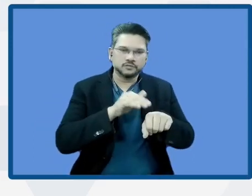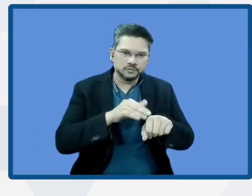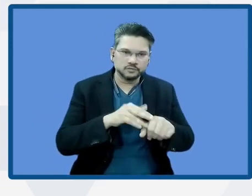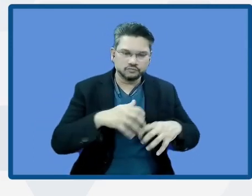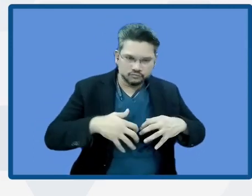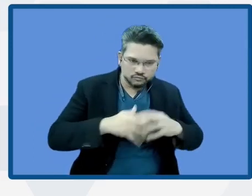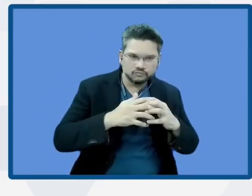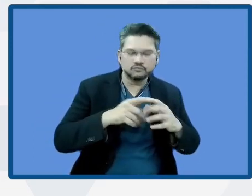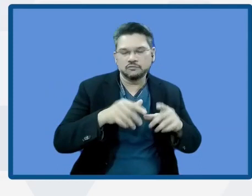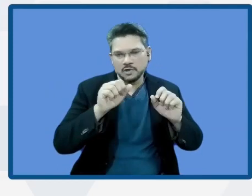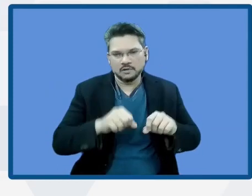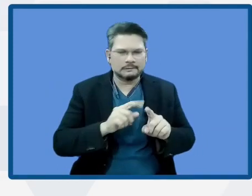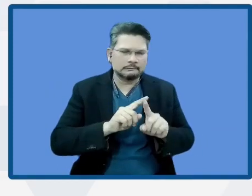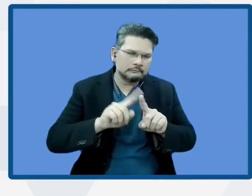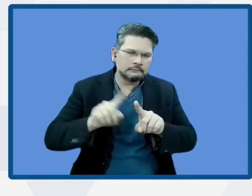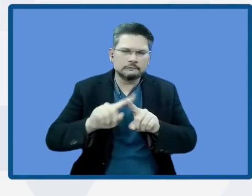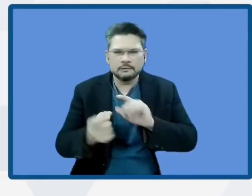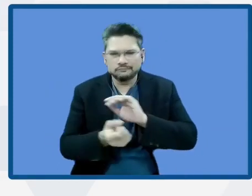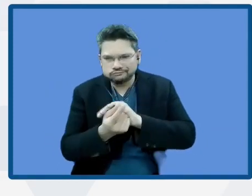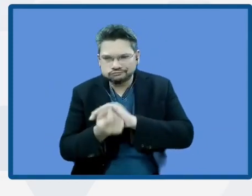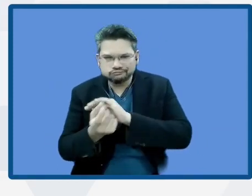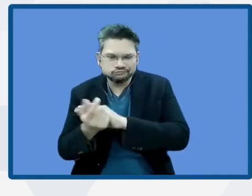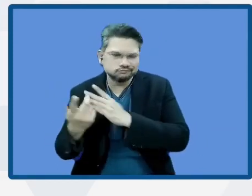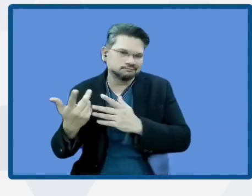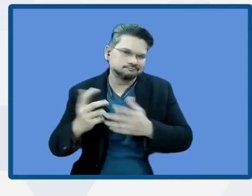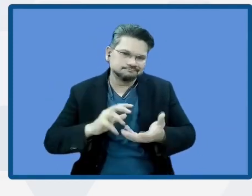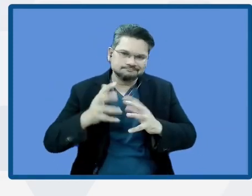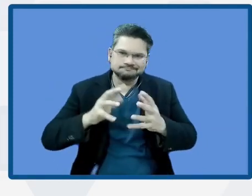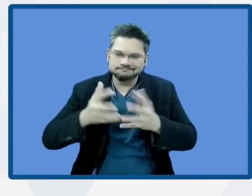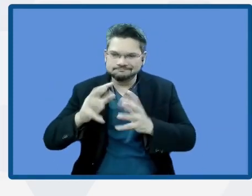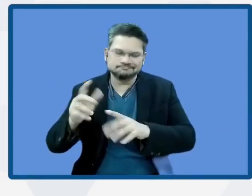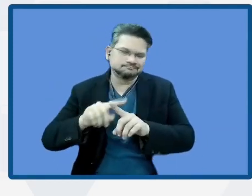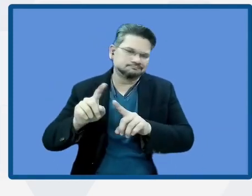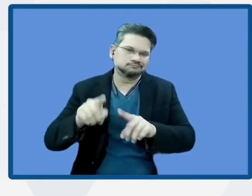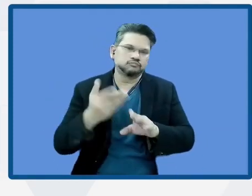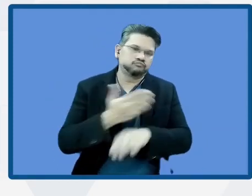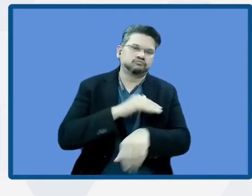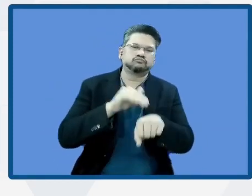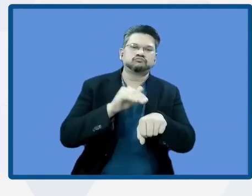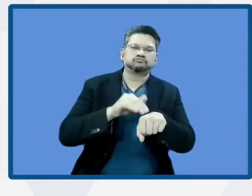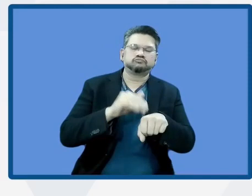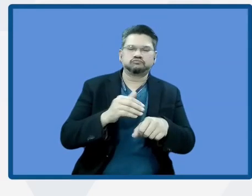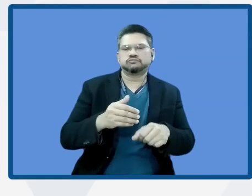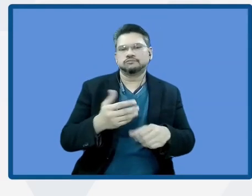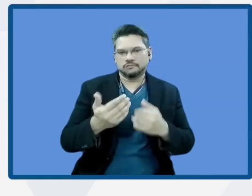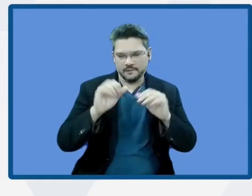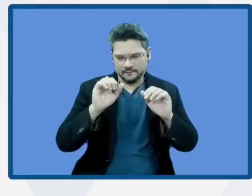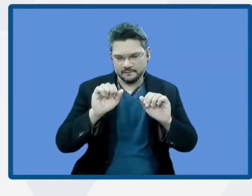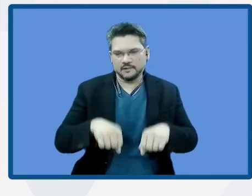multi-hazard warning systems, reaching faraway communities and